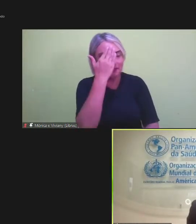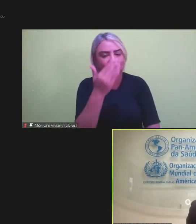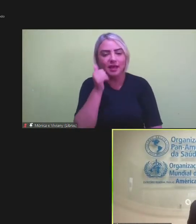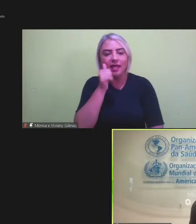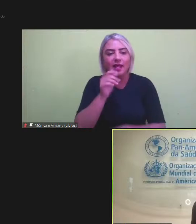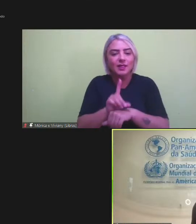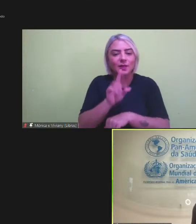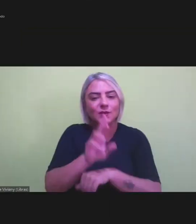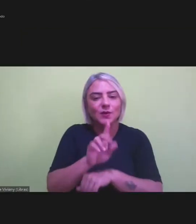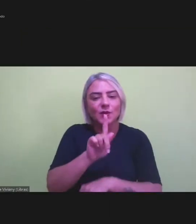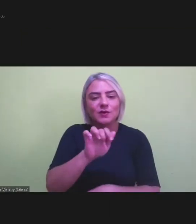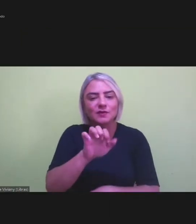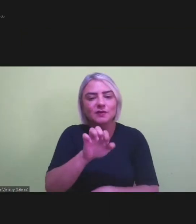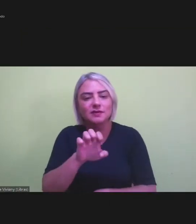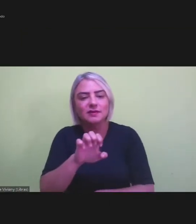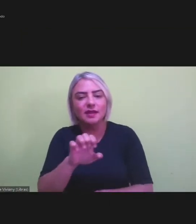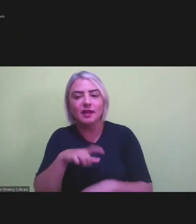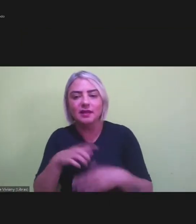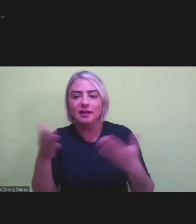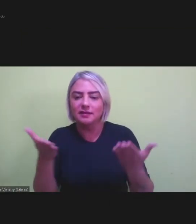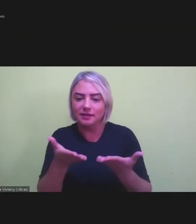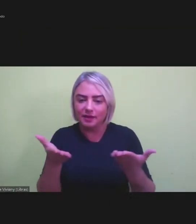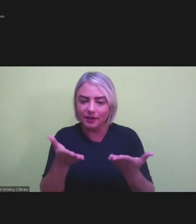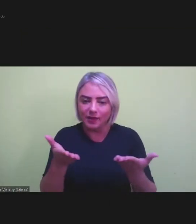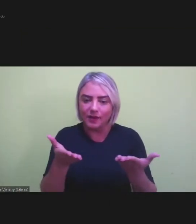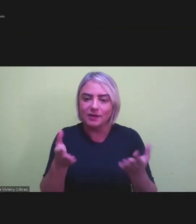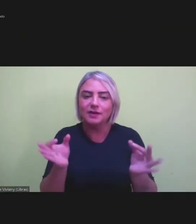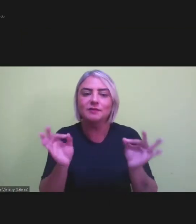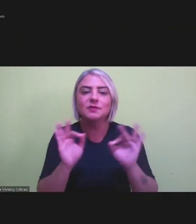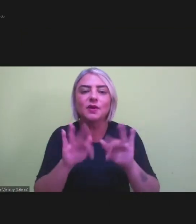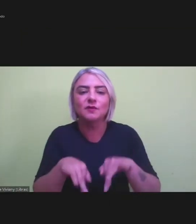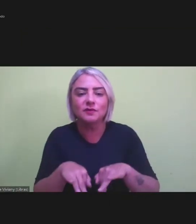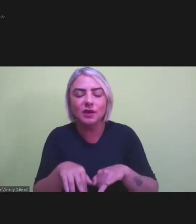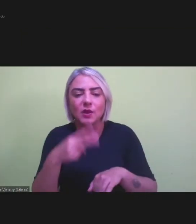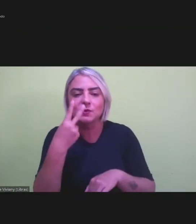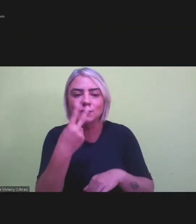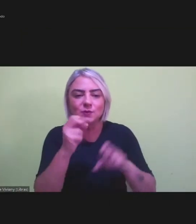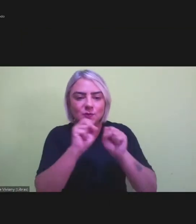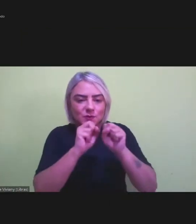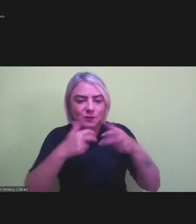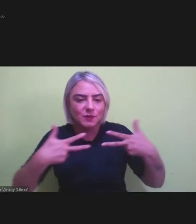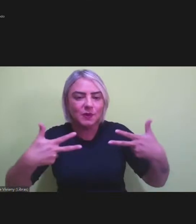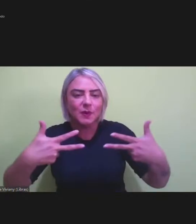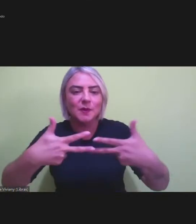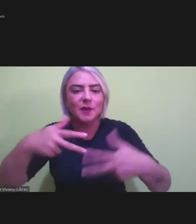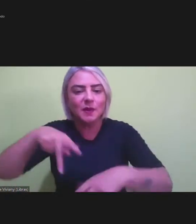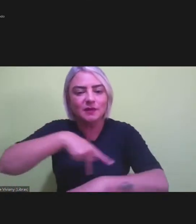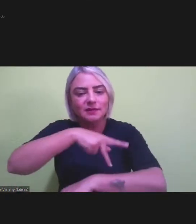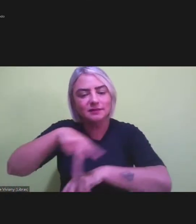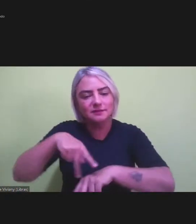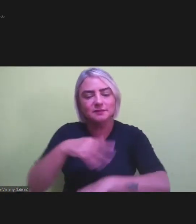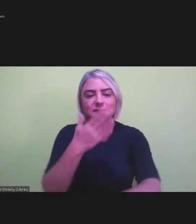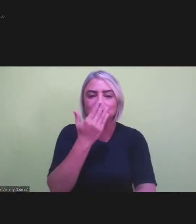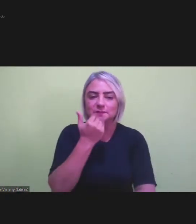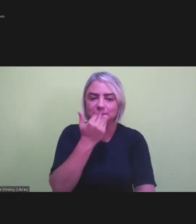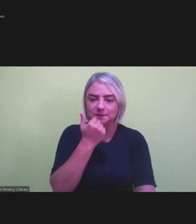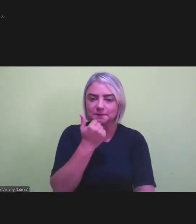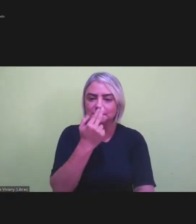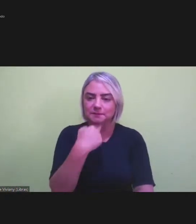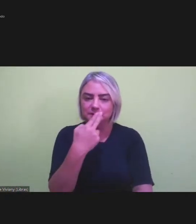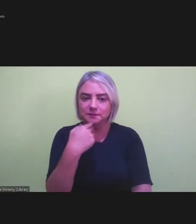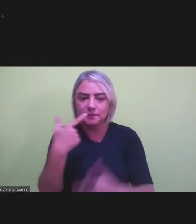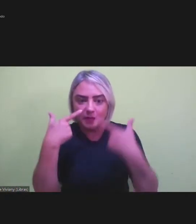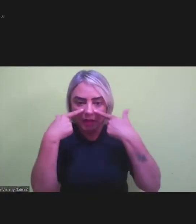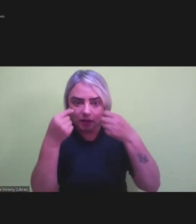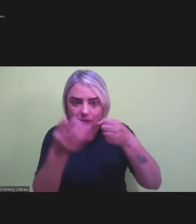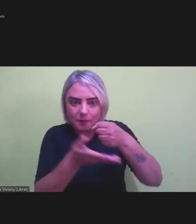Thank you, Dr. Gisele. In this moment, we reached the final part of our seminar for food